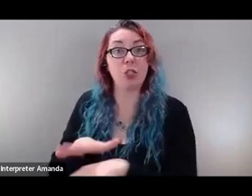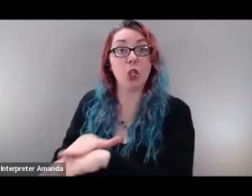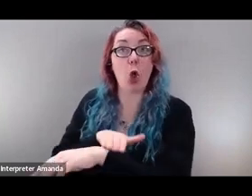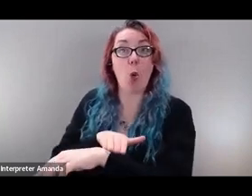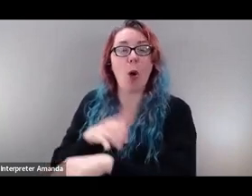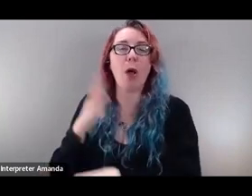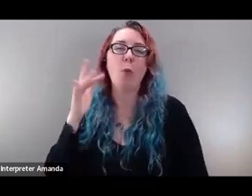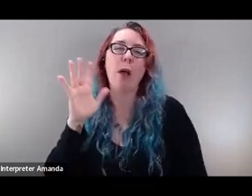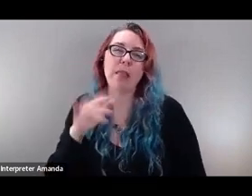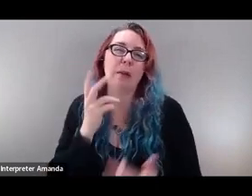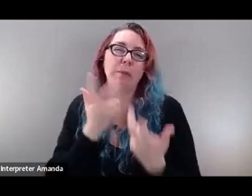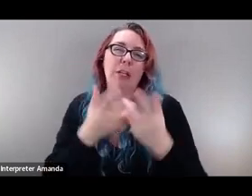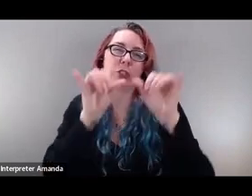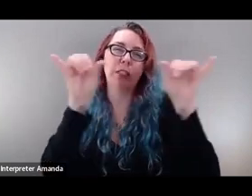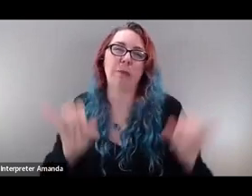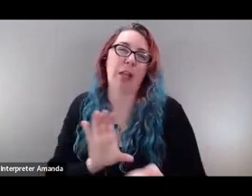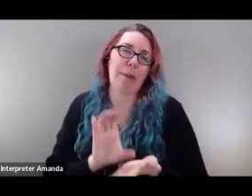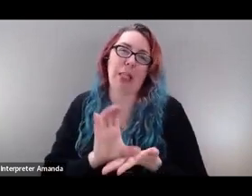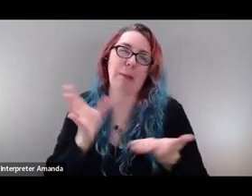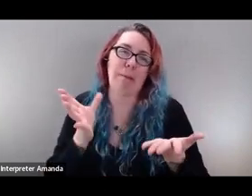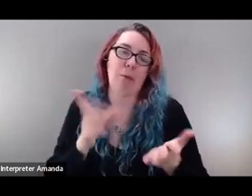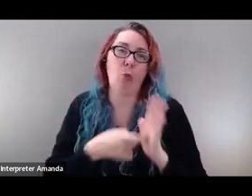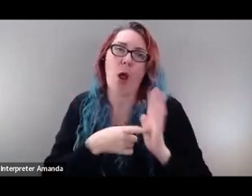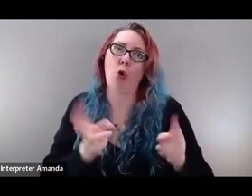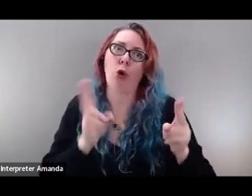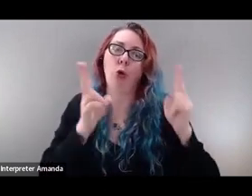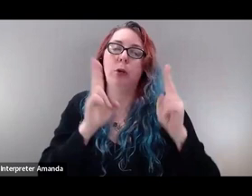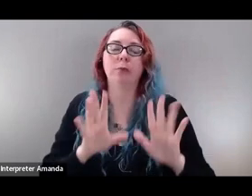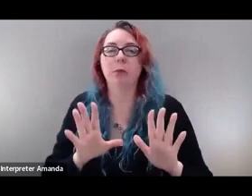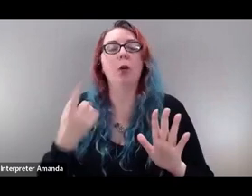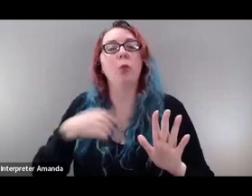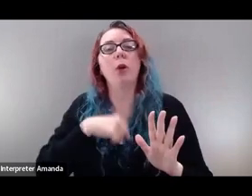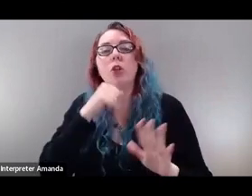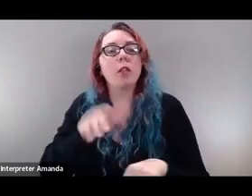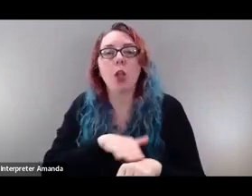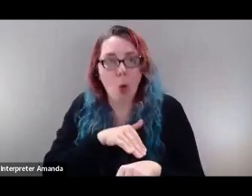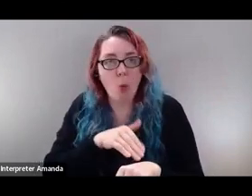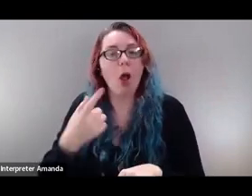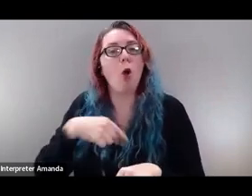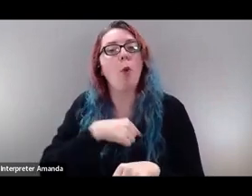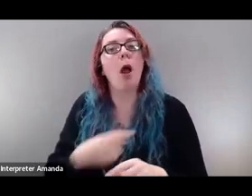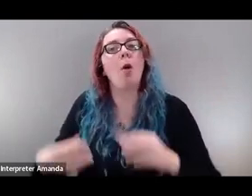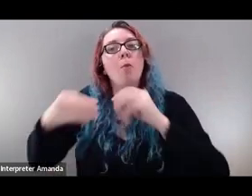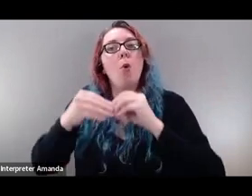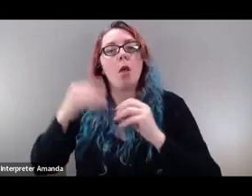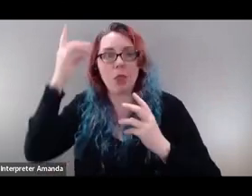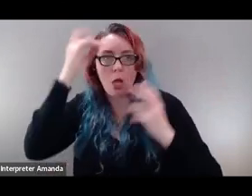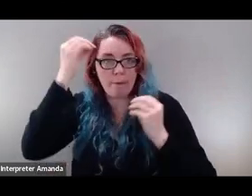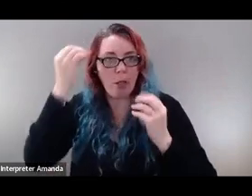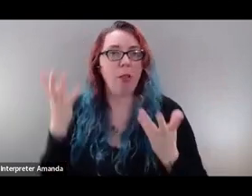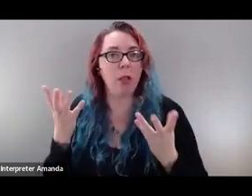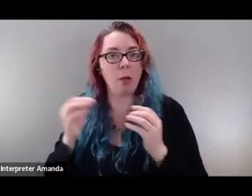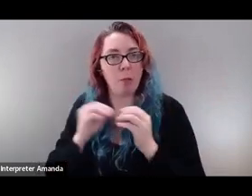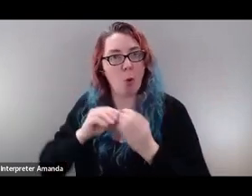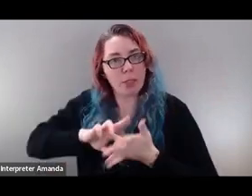fast, then you're slow. But we're actually not fast or slow. We're intentional and we're thoughtful. And so I think that was a big shift, and it